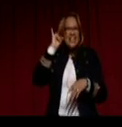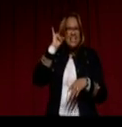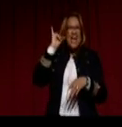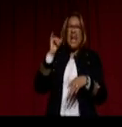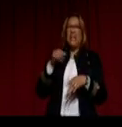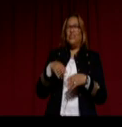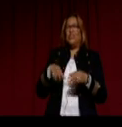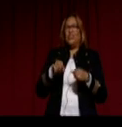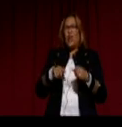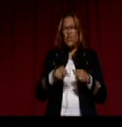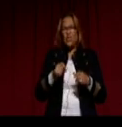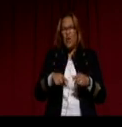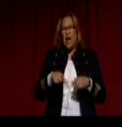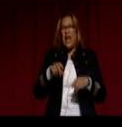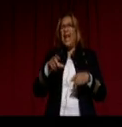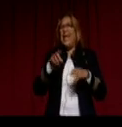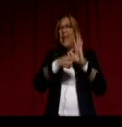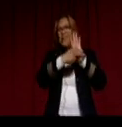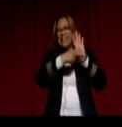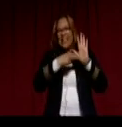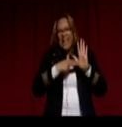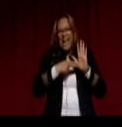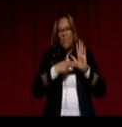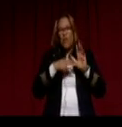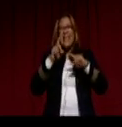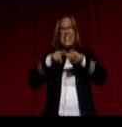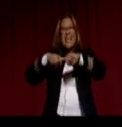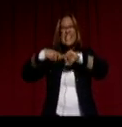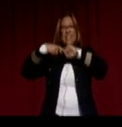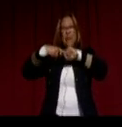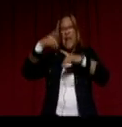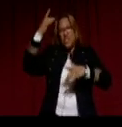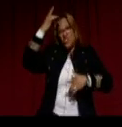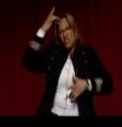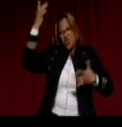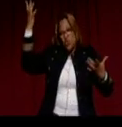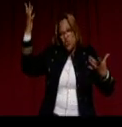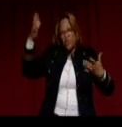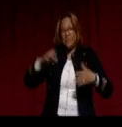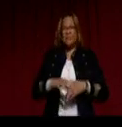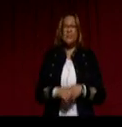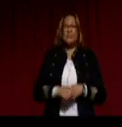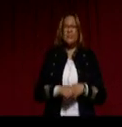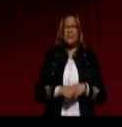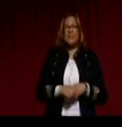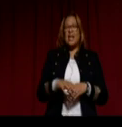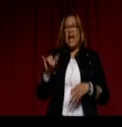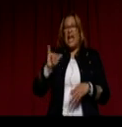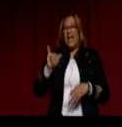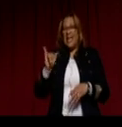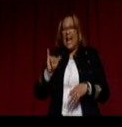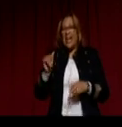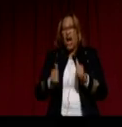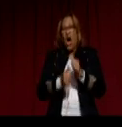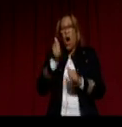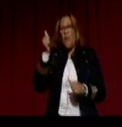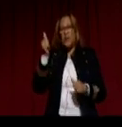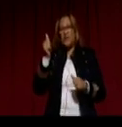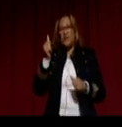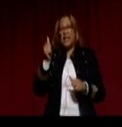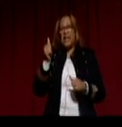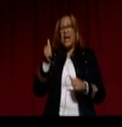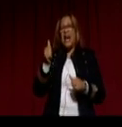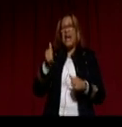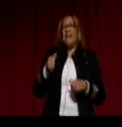So the thing was labeled as the Spanish flu, almost as like this one was almost labeled